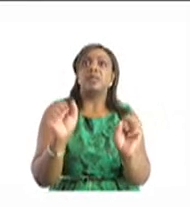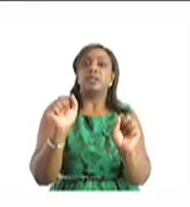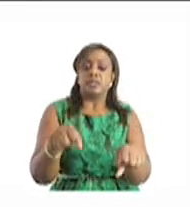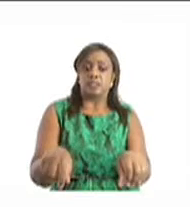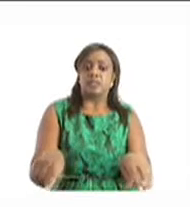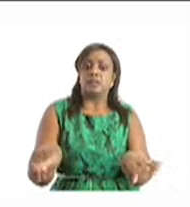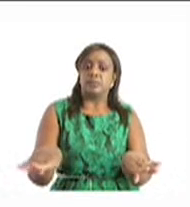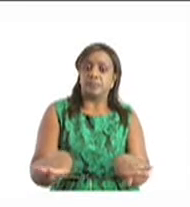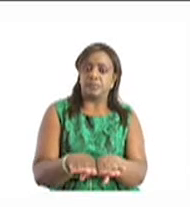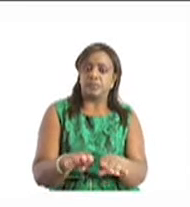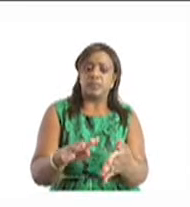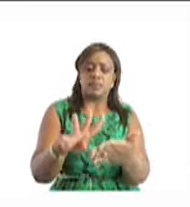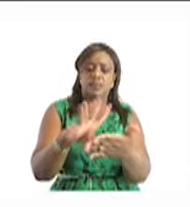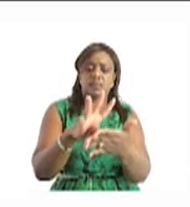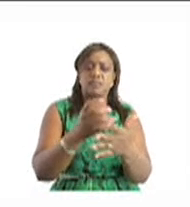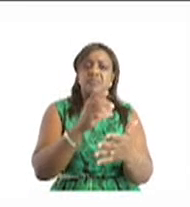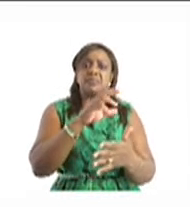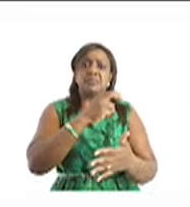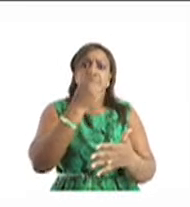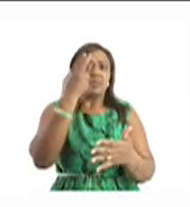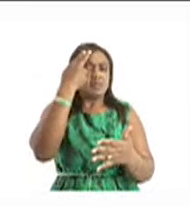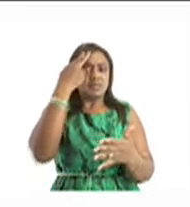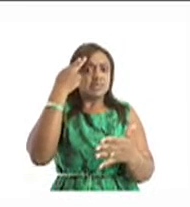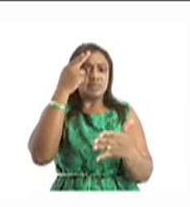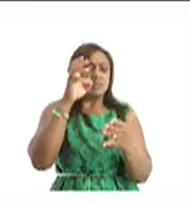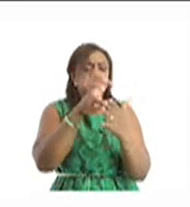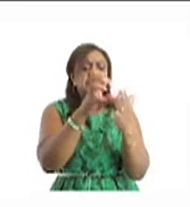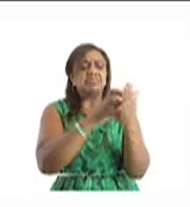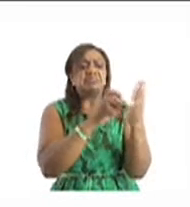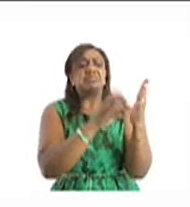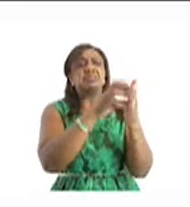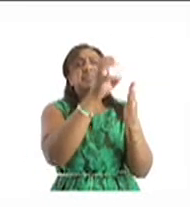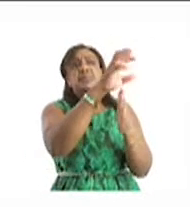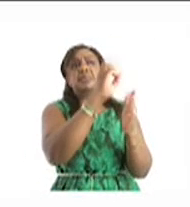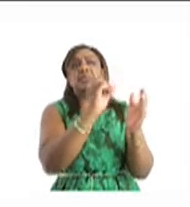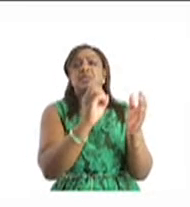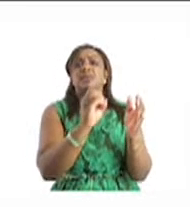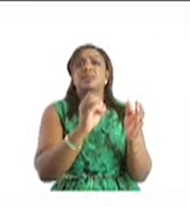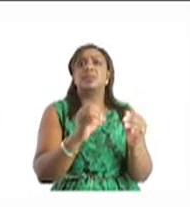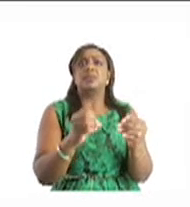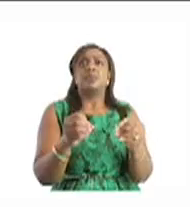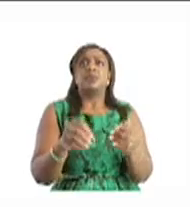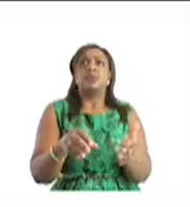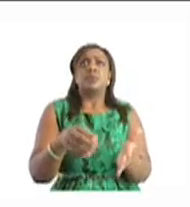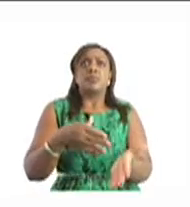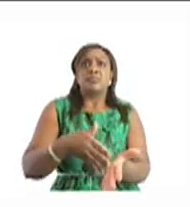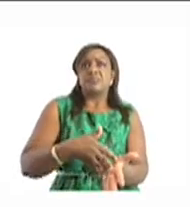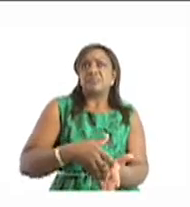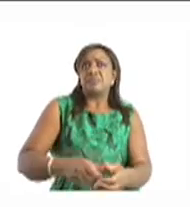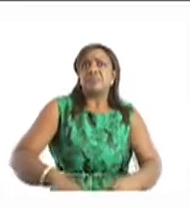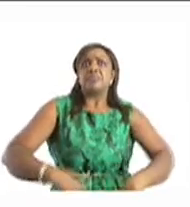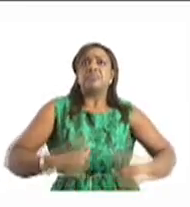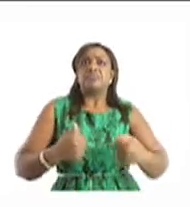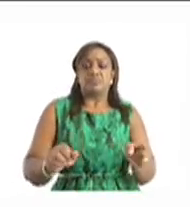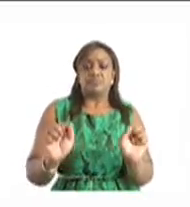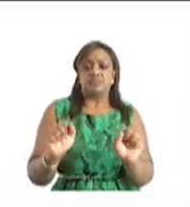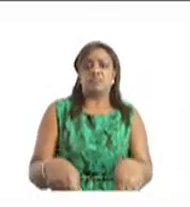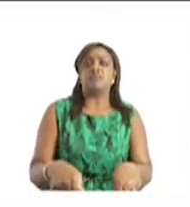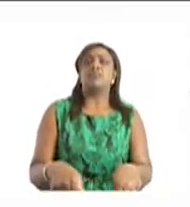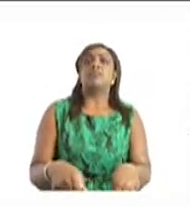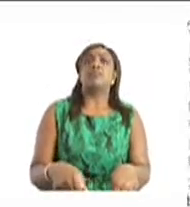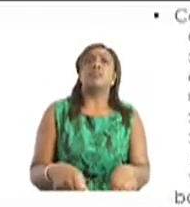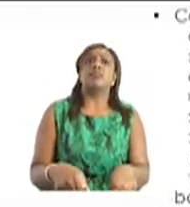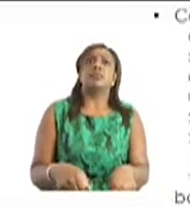and other allergens associated with poor health. This simply means that it's the little things, even